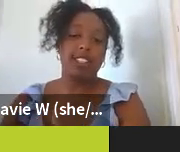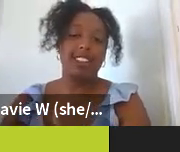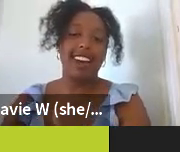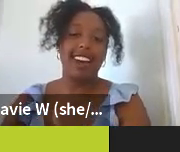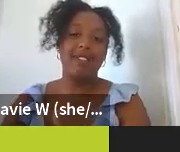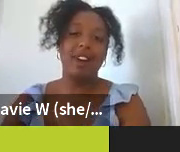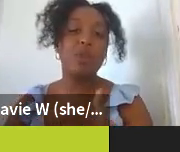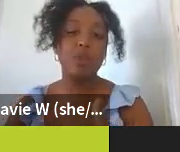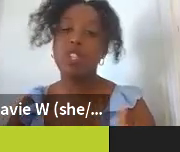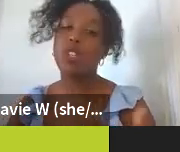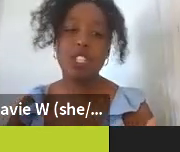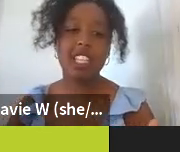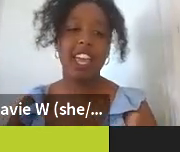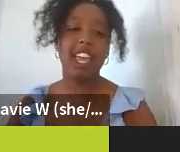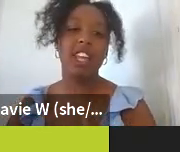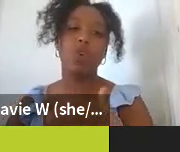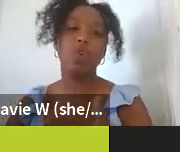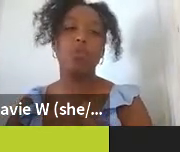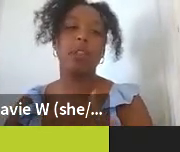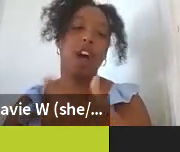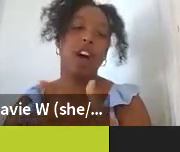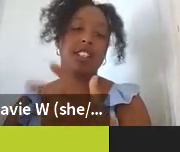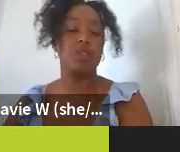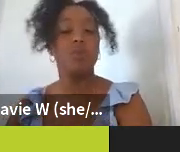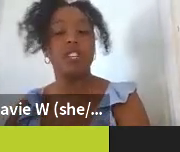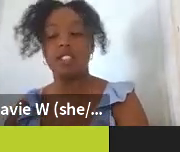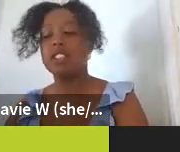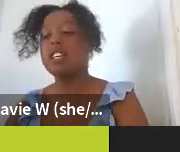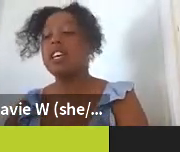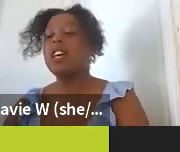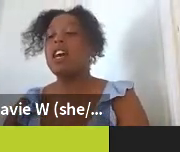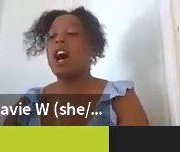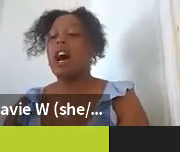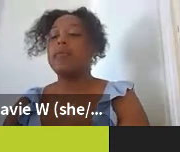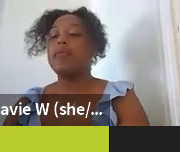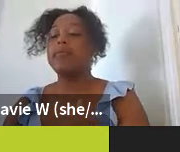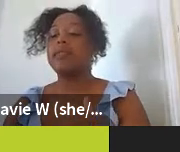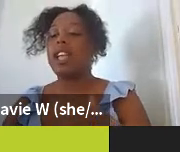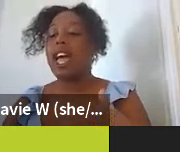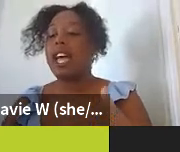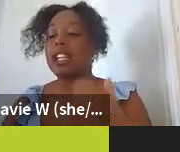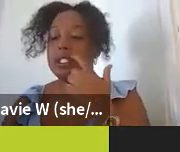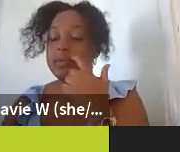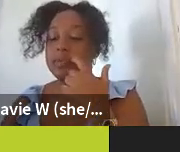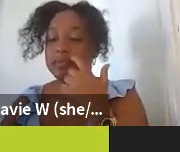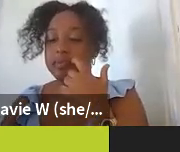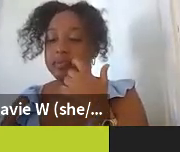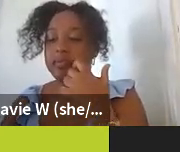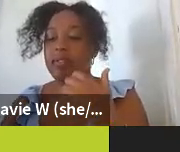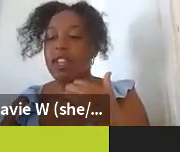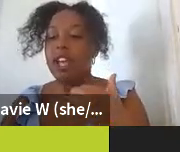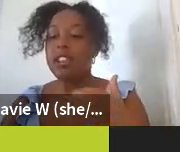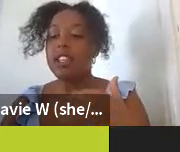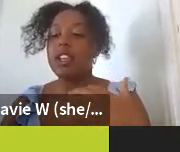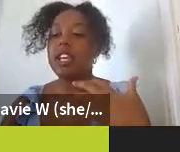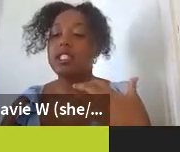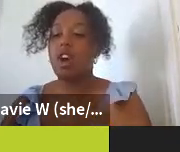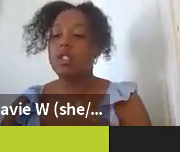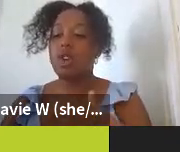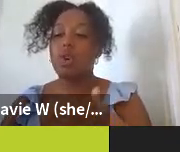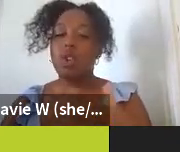what a community looks like and who belongs and who doesn't. And I